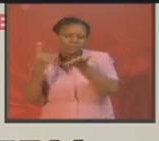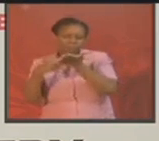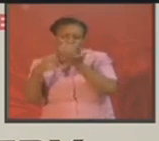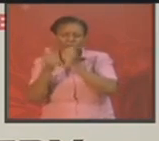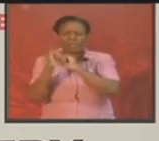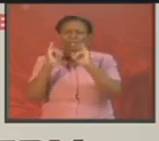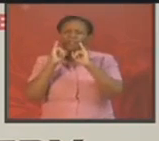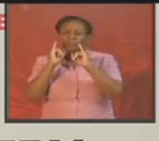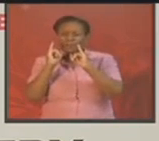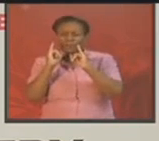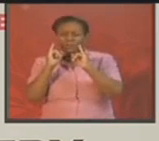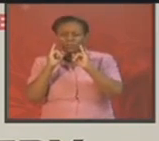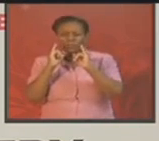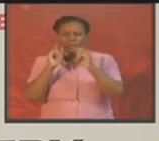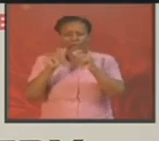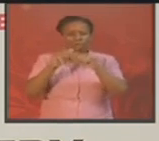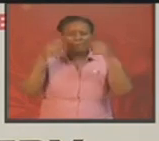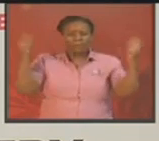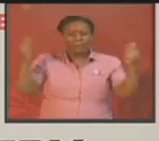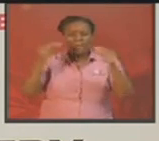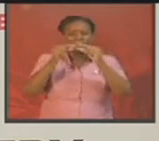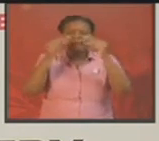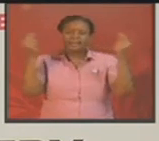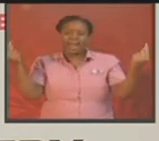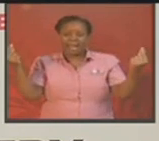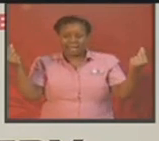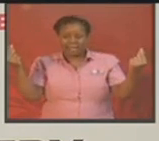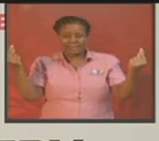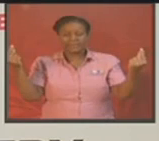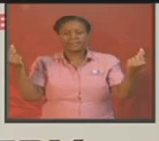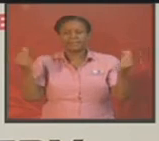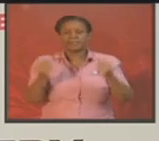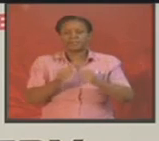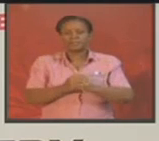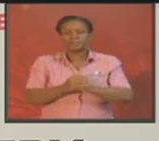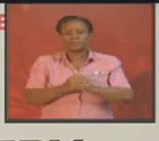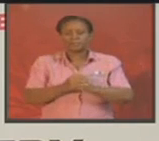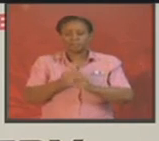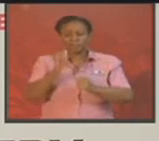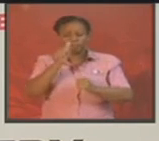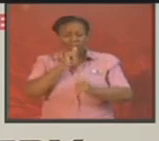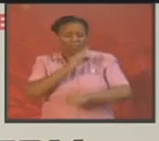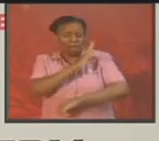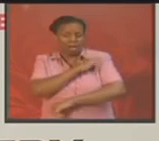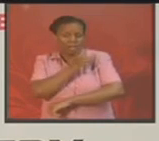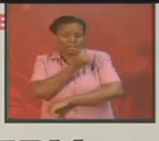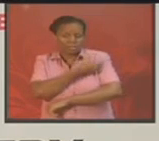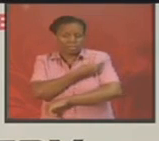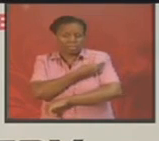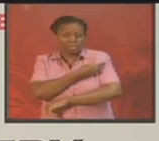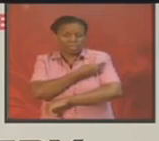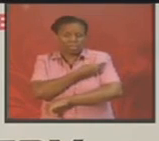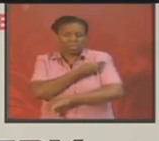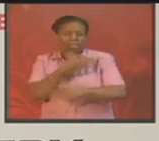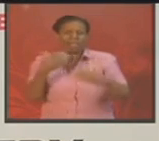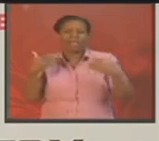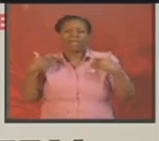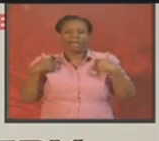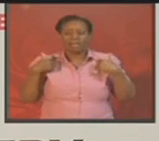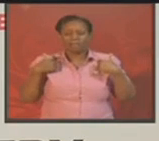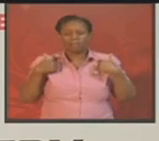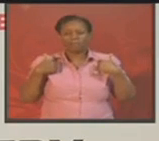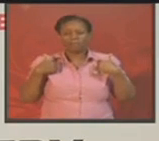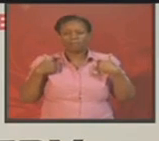last week. The private sector has in fact been reaching out to us, but we will only be using vaccines